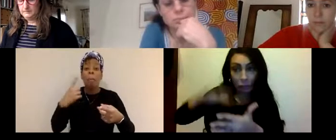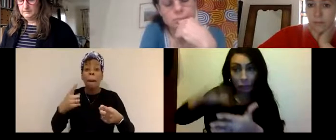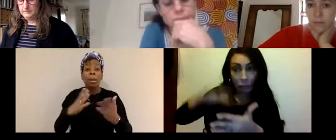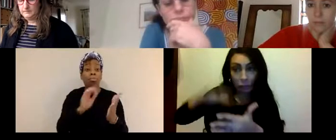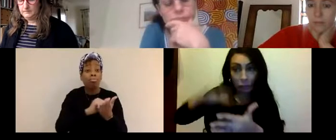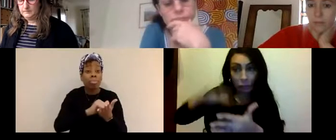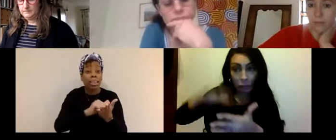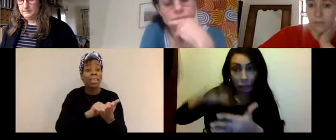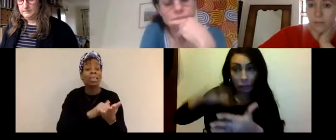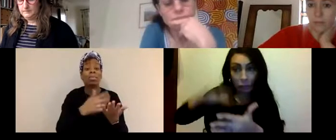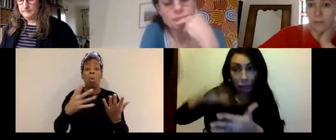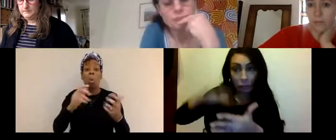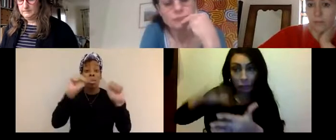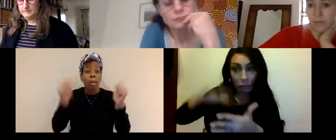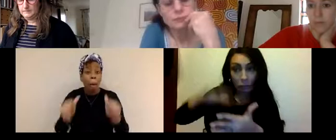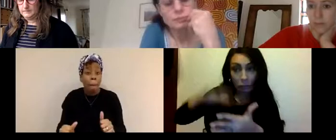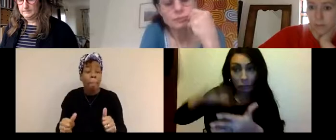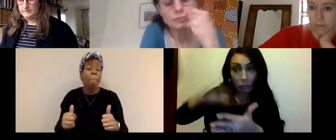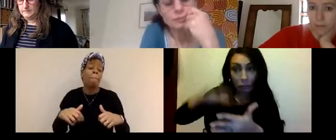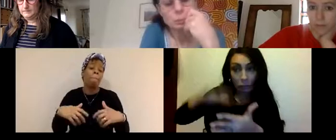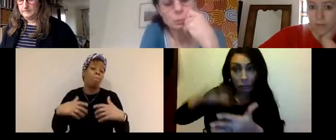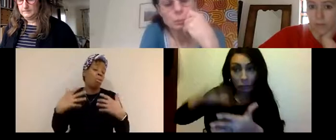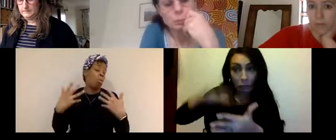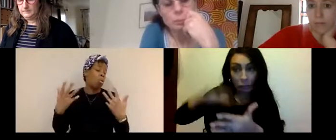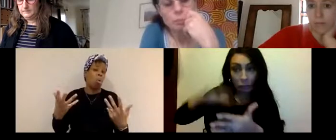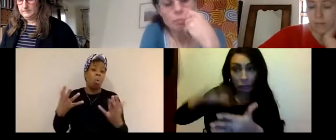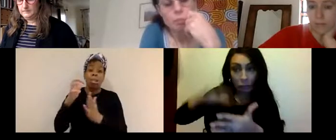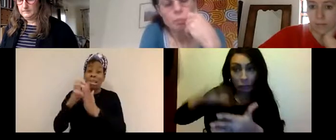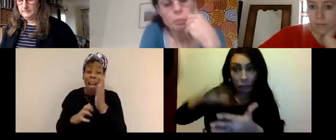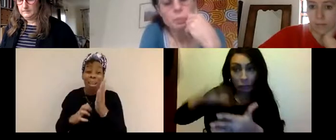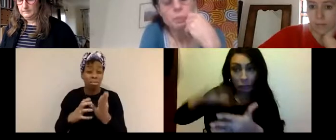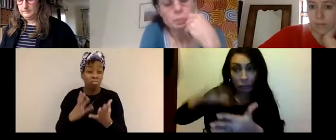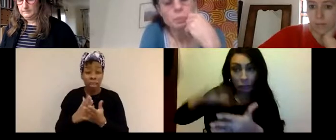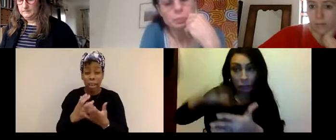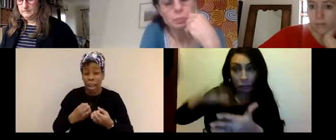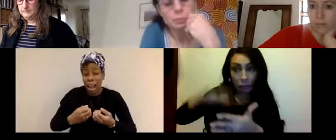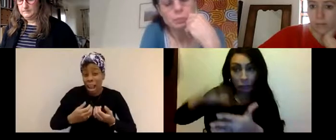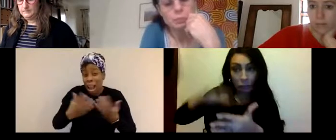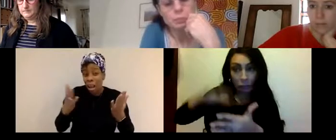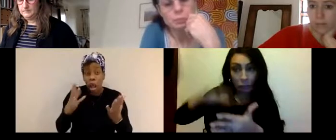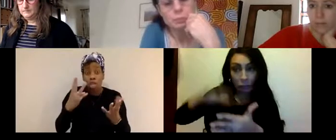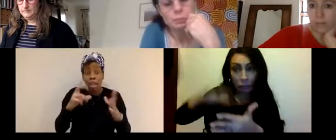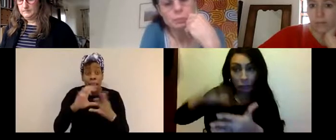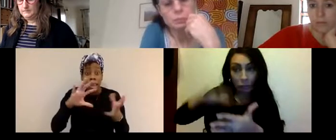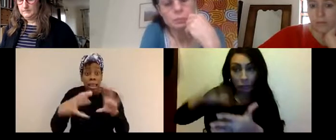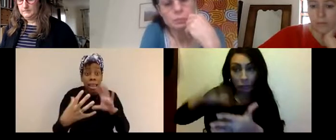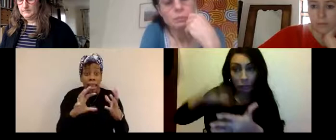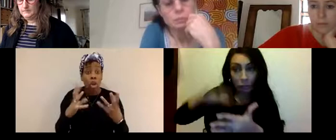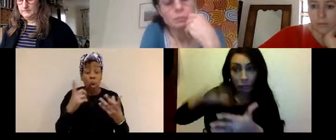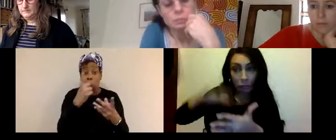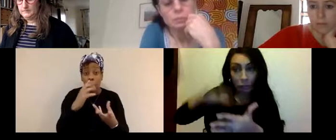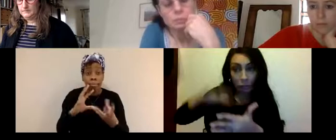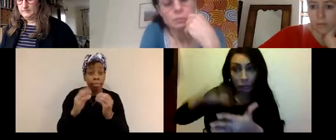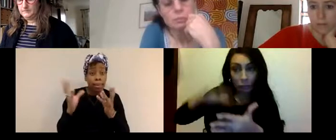prints or sculpture or text. It could be anything at all. 3D, there's no limit. It could be a sound piece, it could be